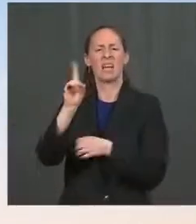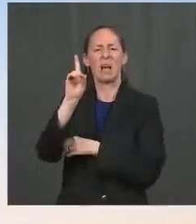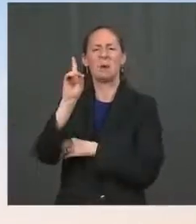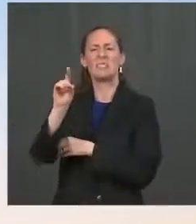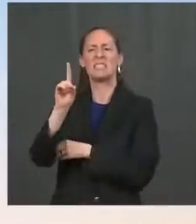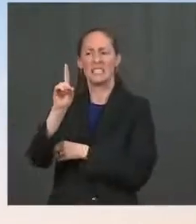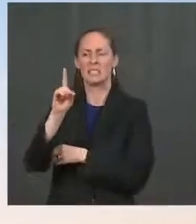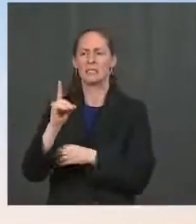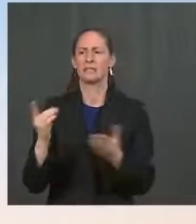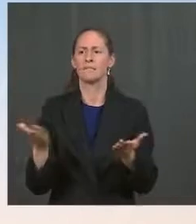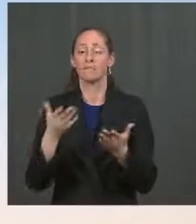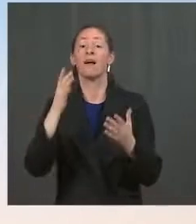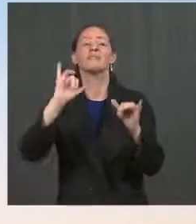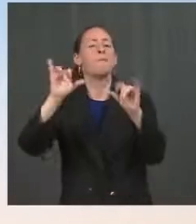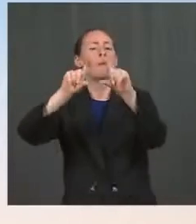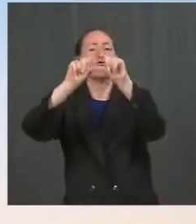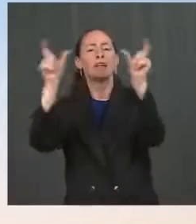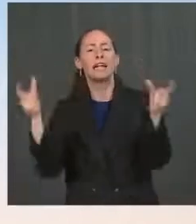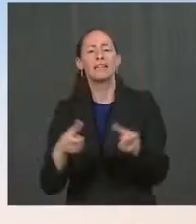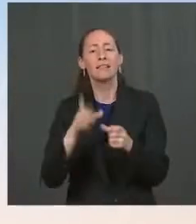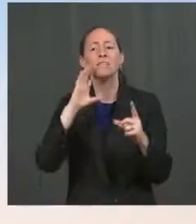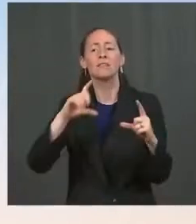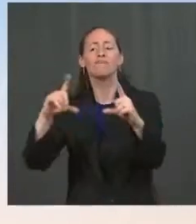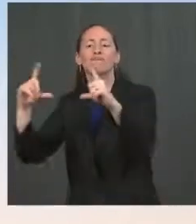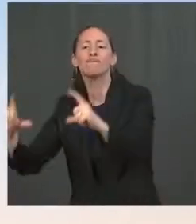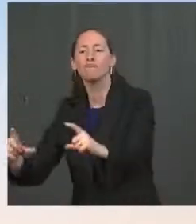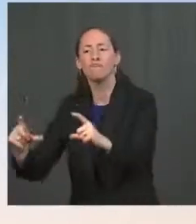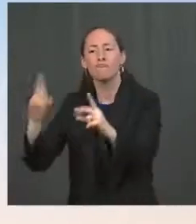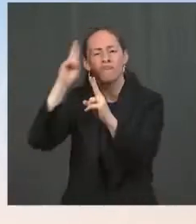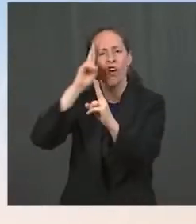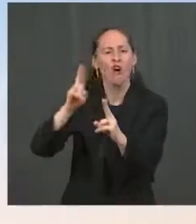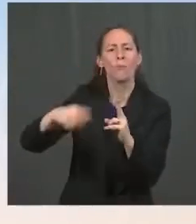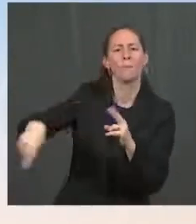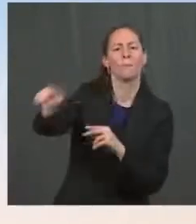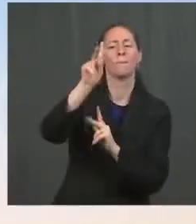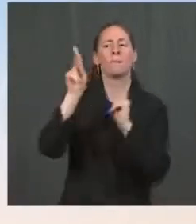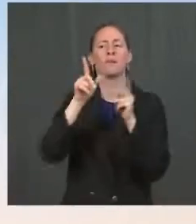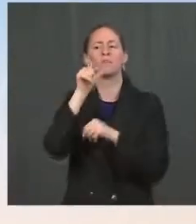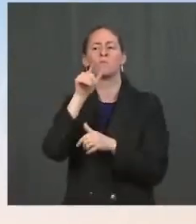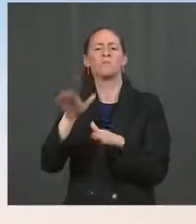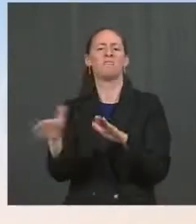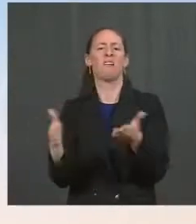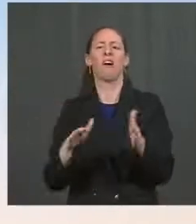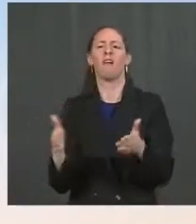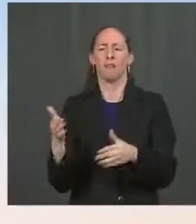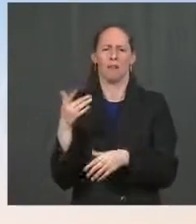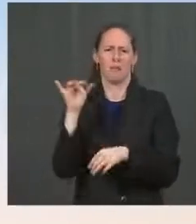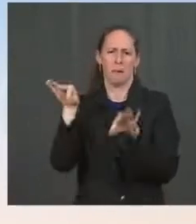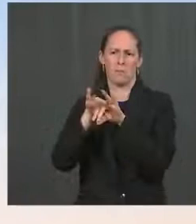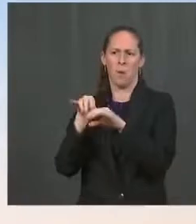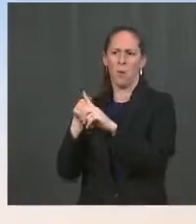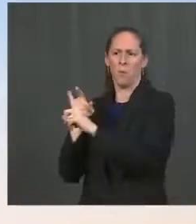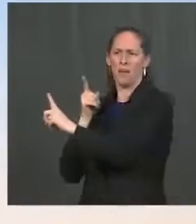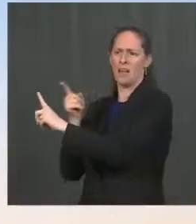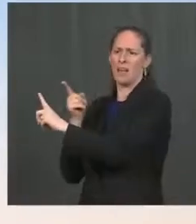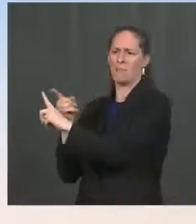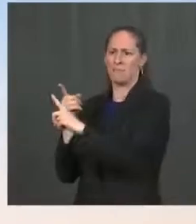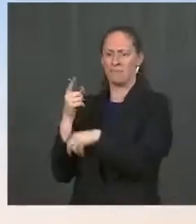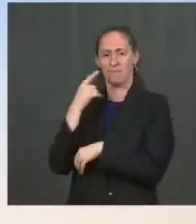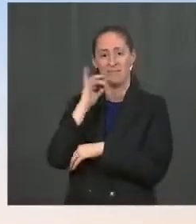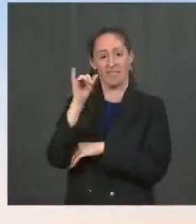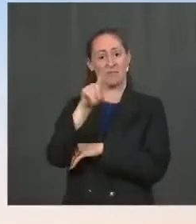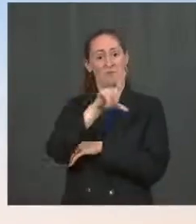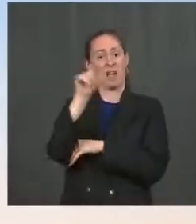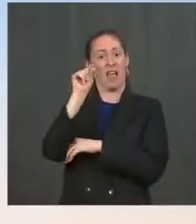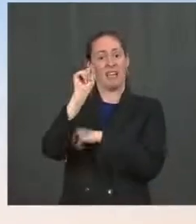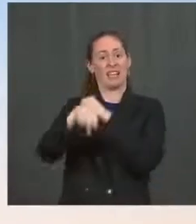lost that day. The president felt it was important to, especially on the 20th anniversary, to remember to visit all